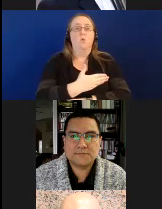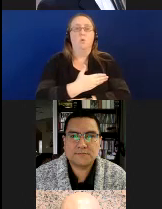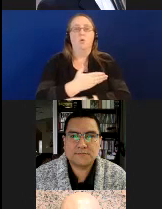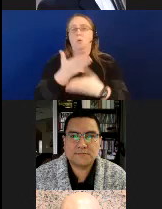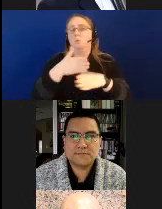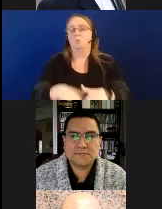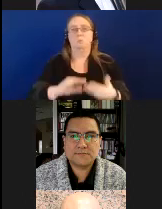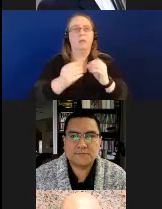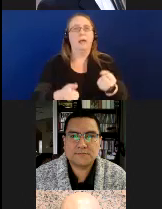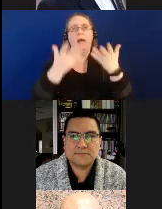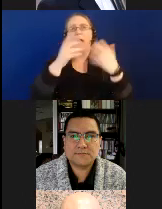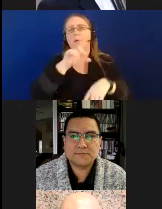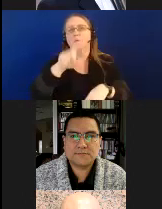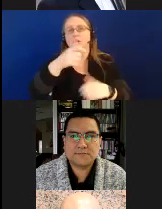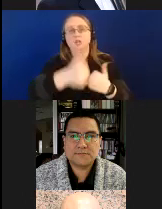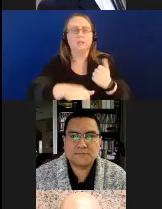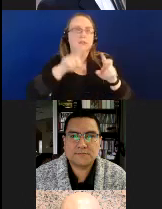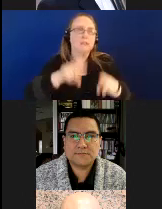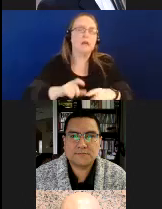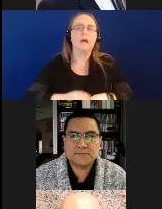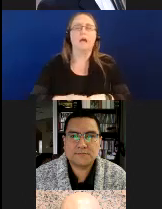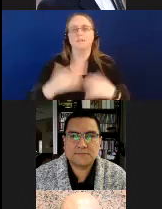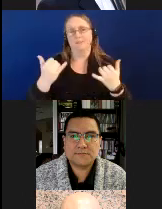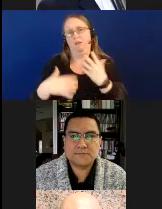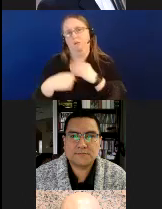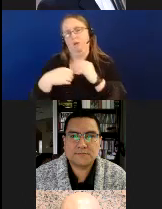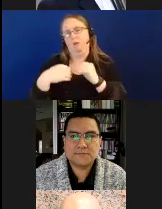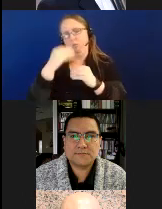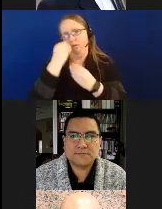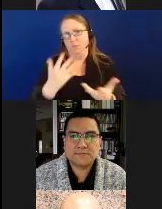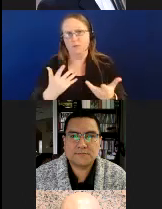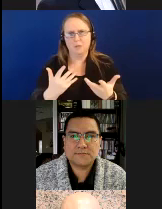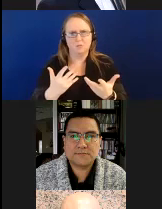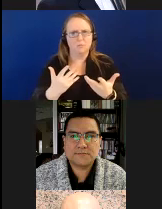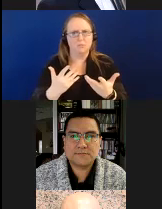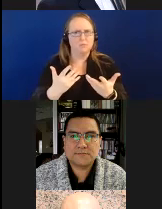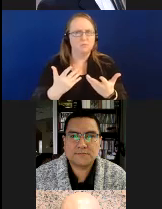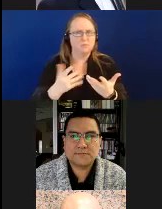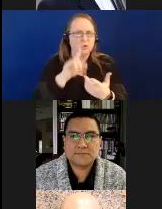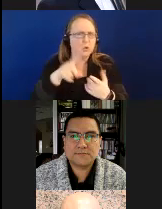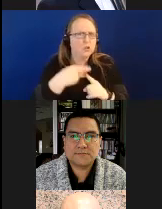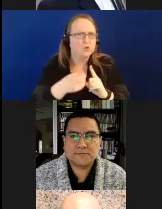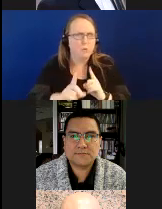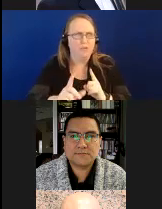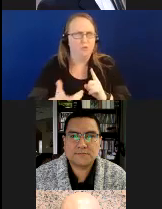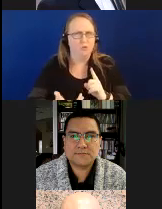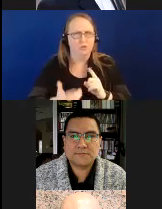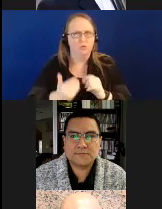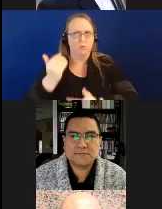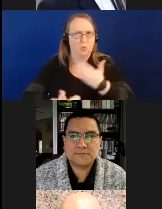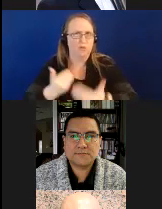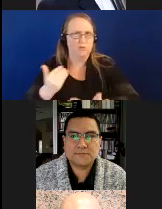number of questions on each test. We've added some more information about how those questions, where they come from, what's the